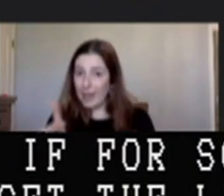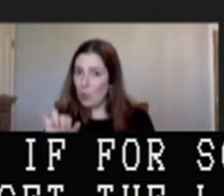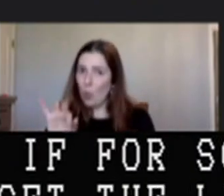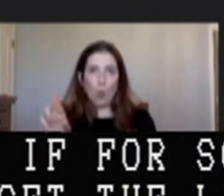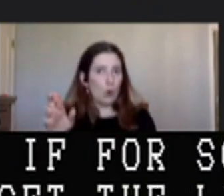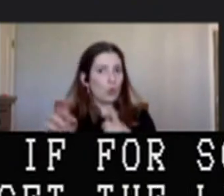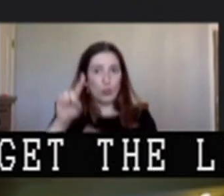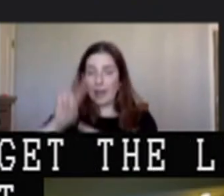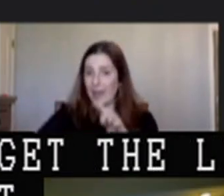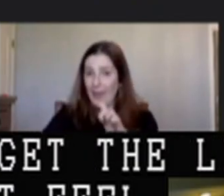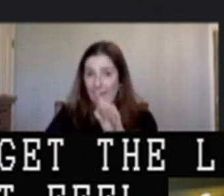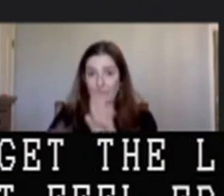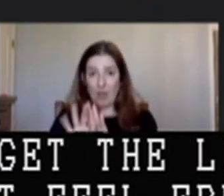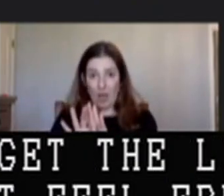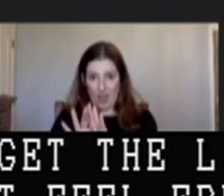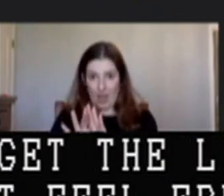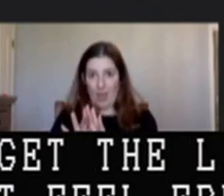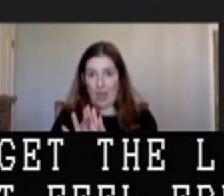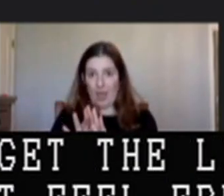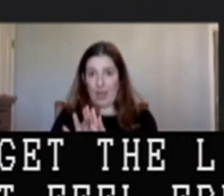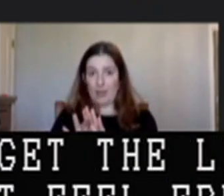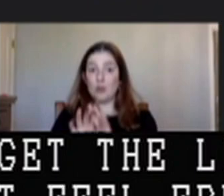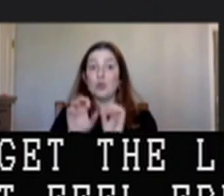free to email the link that's in the chat, which is